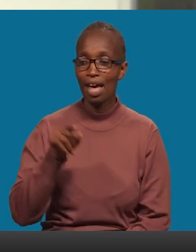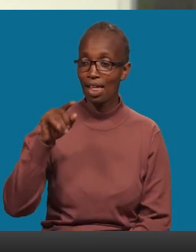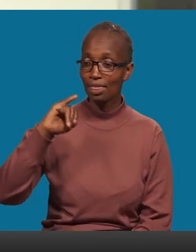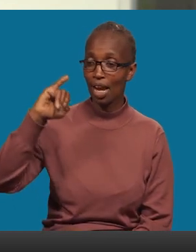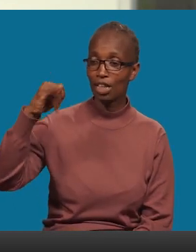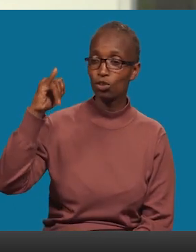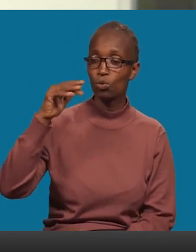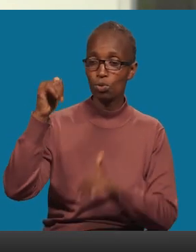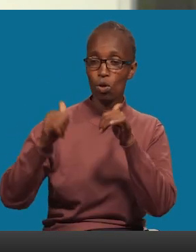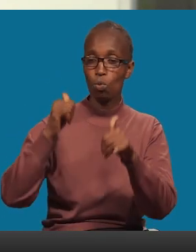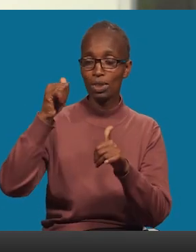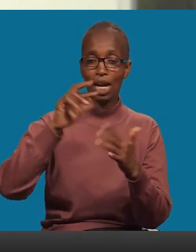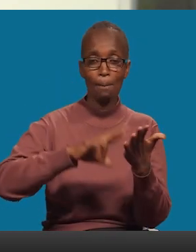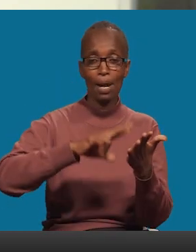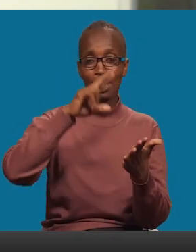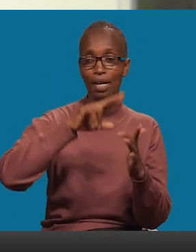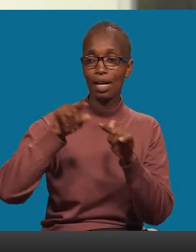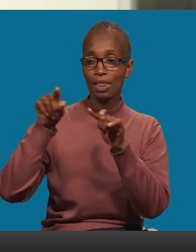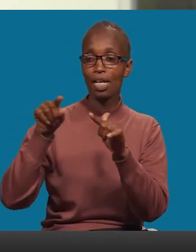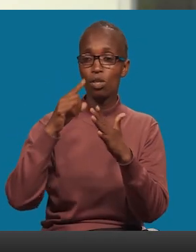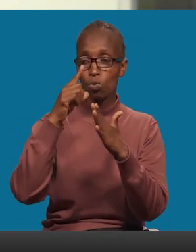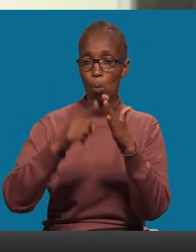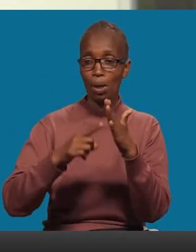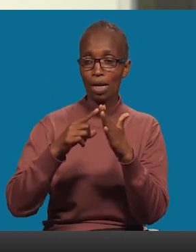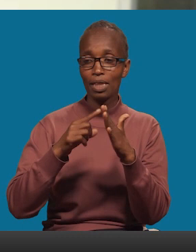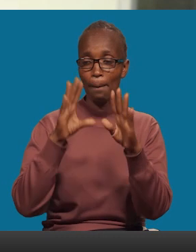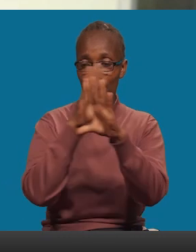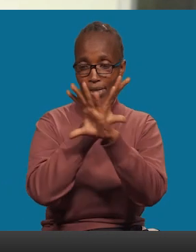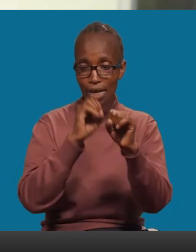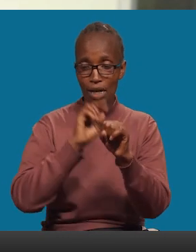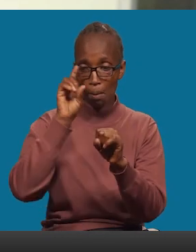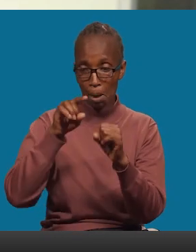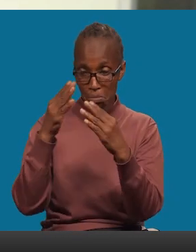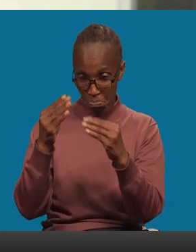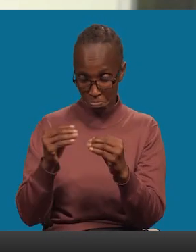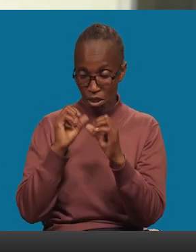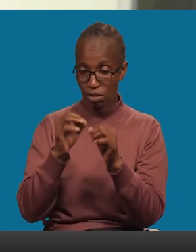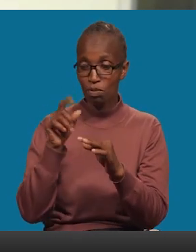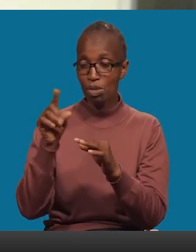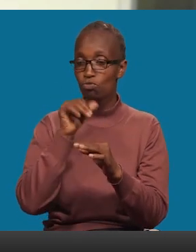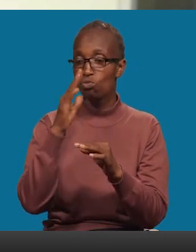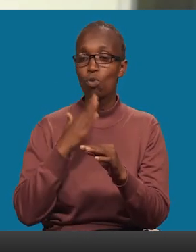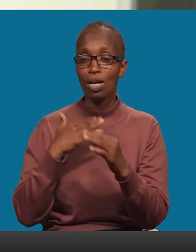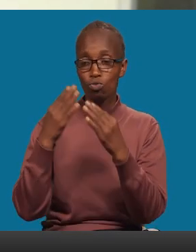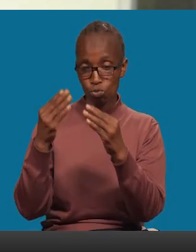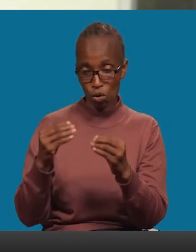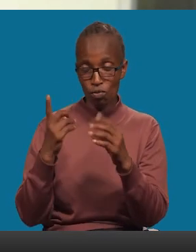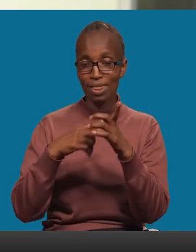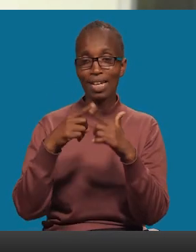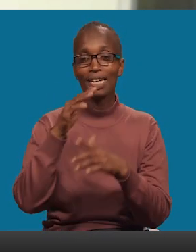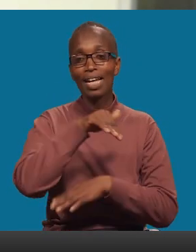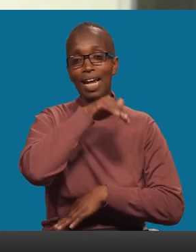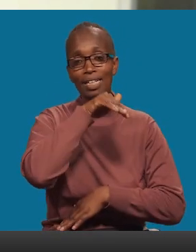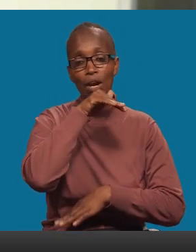These issues which are being raised is what the president must address. And if he doesn't want to address them, Raila will